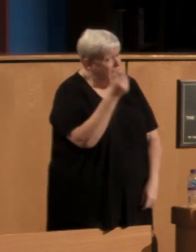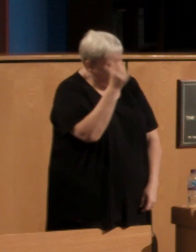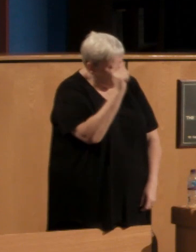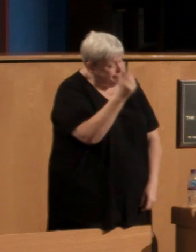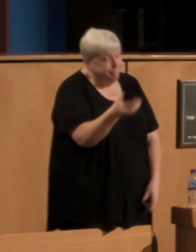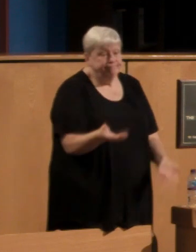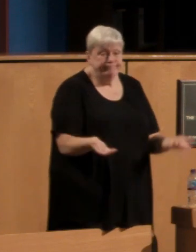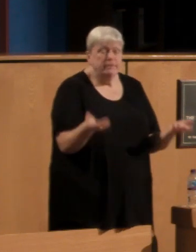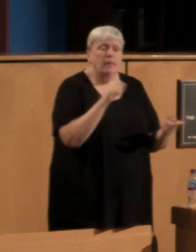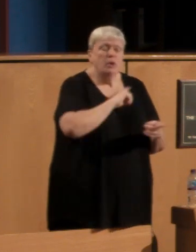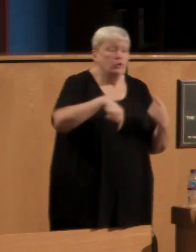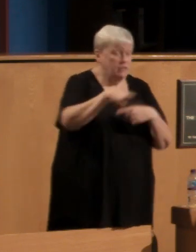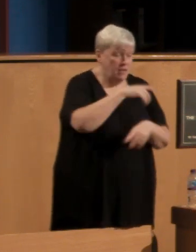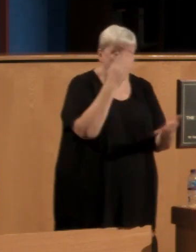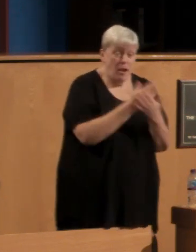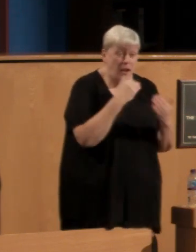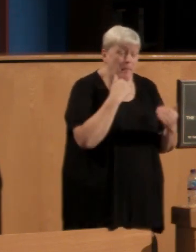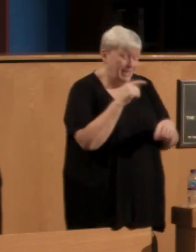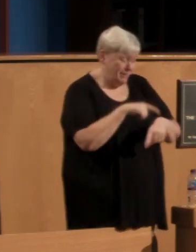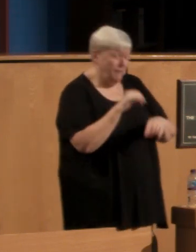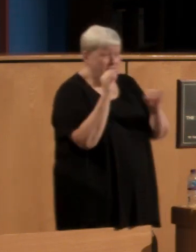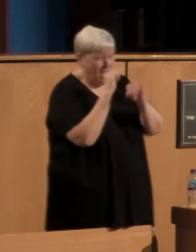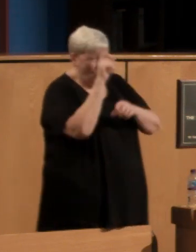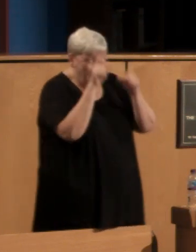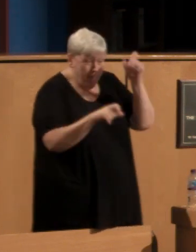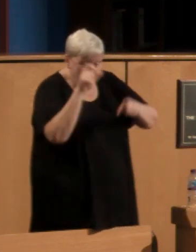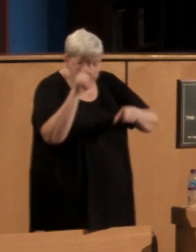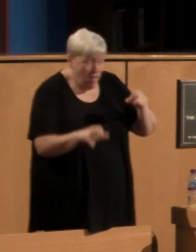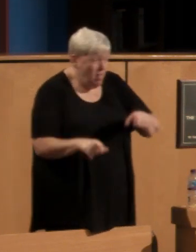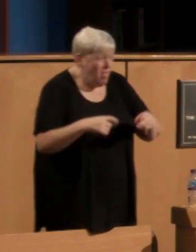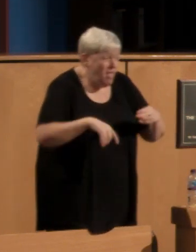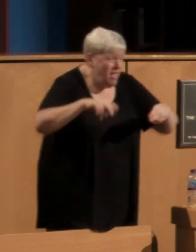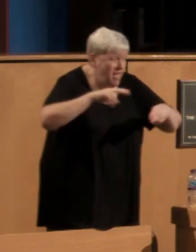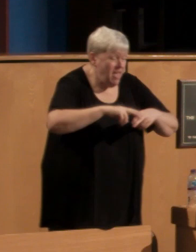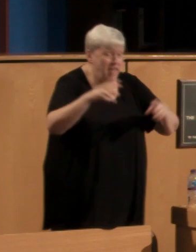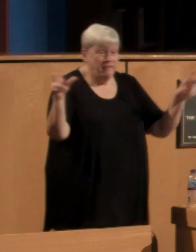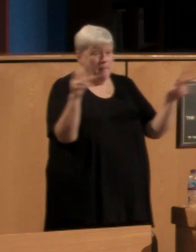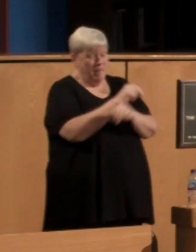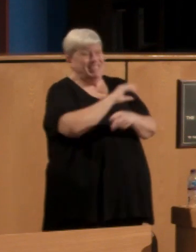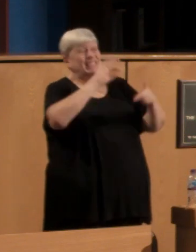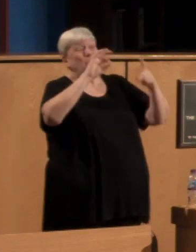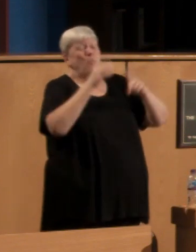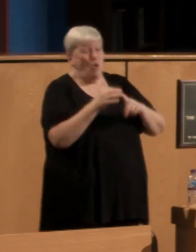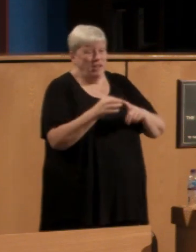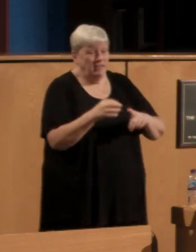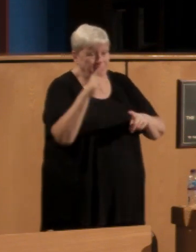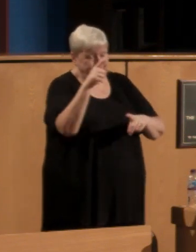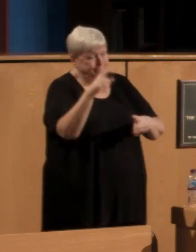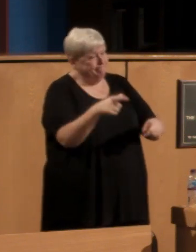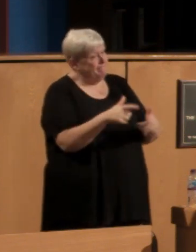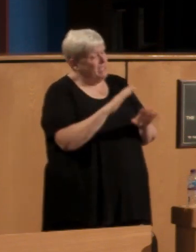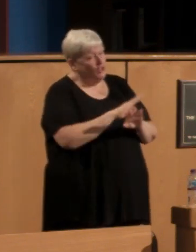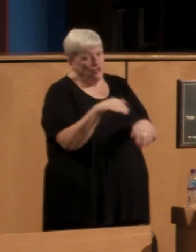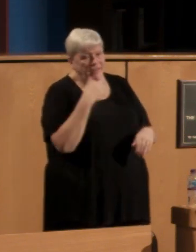Because there are plenty of terrible people out there who if they can miss the point, you've been too subtle. And